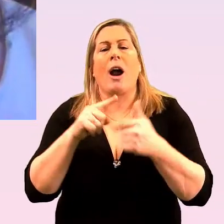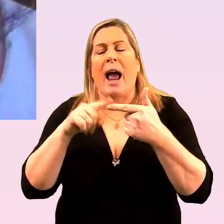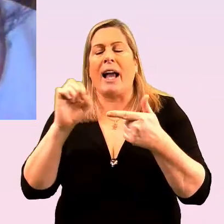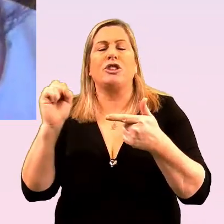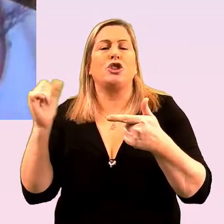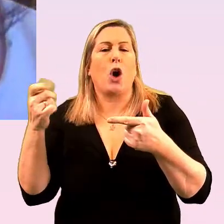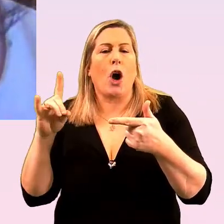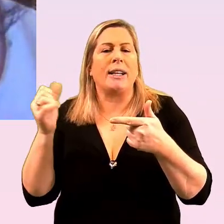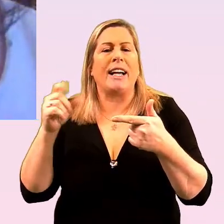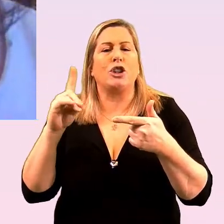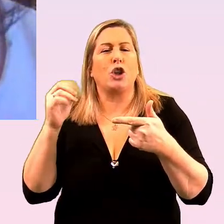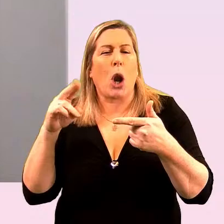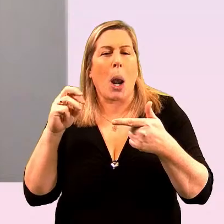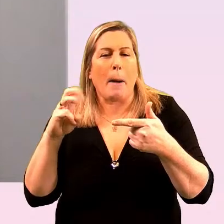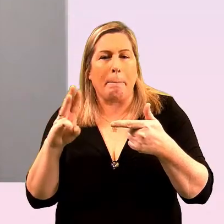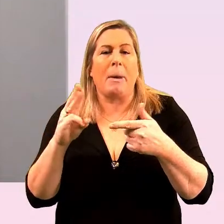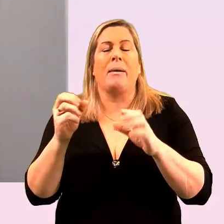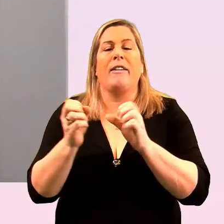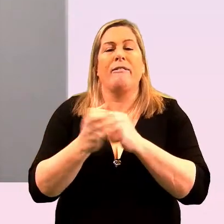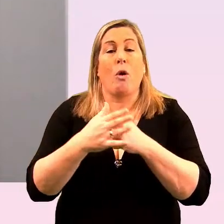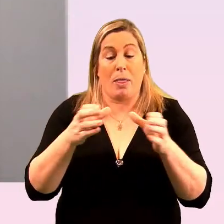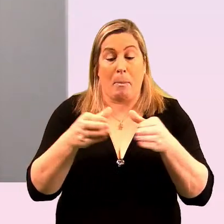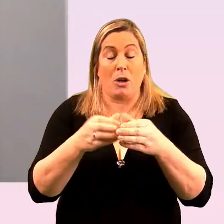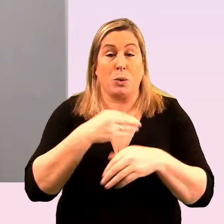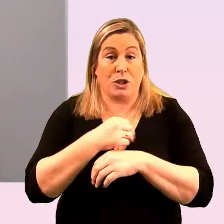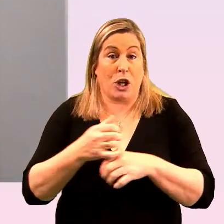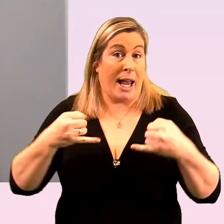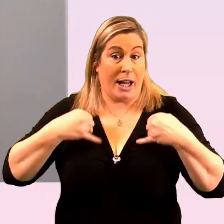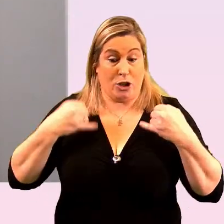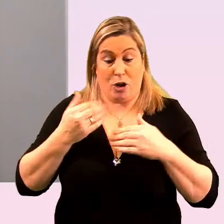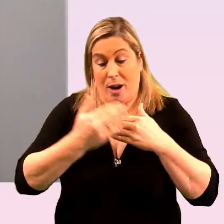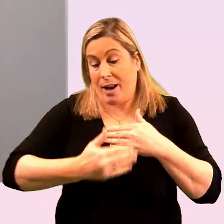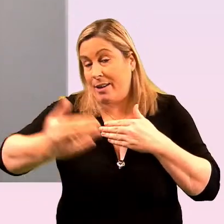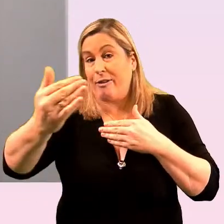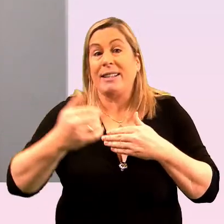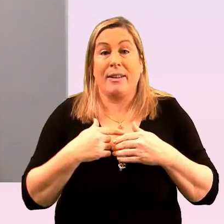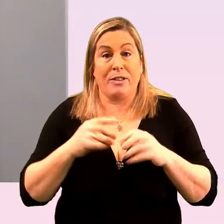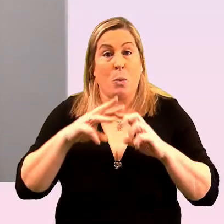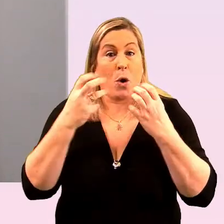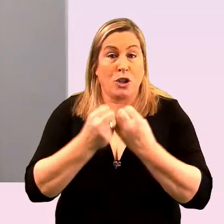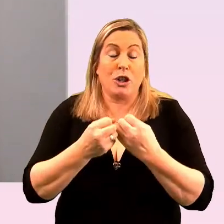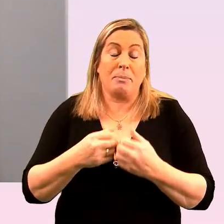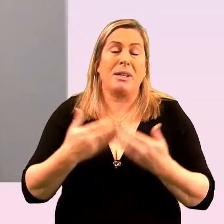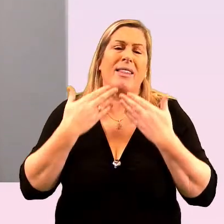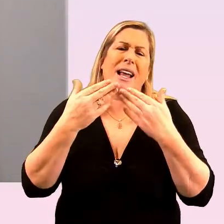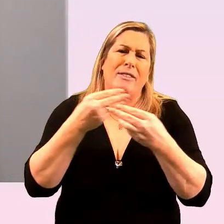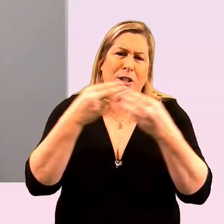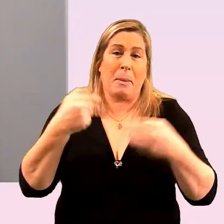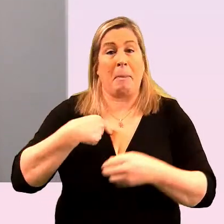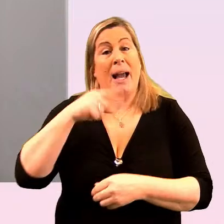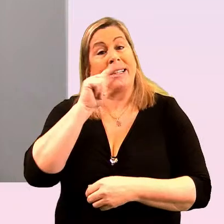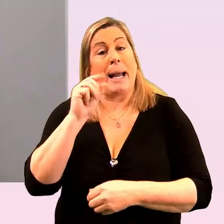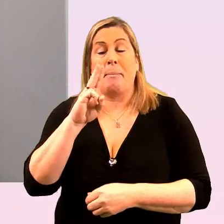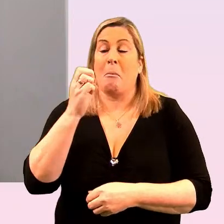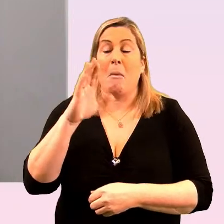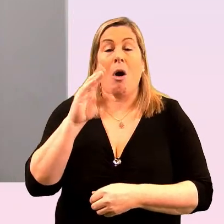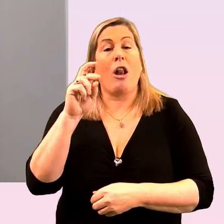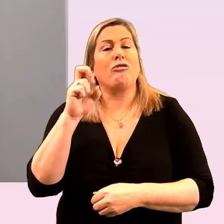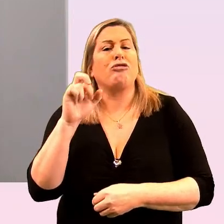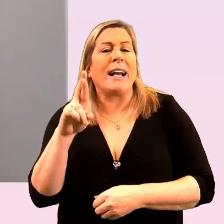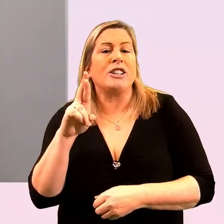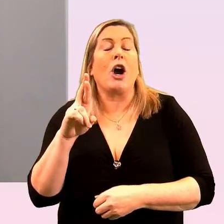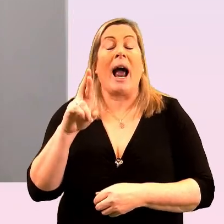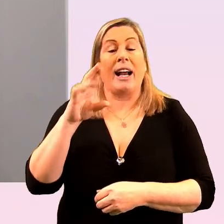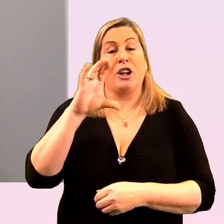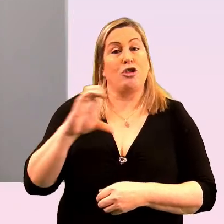the module today. And enjoy the rest of the Pride Work Diversity event. Thank you so much for having me. My name is Paul Ryder, and Chris, back at the Dublin